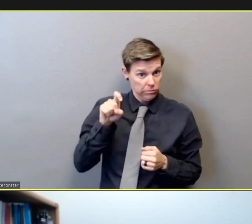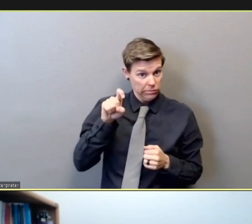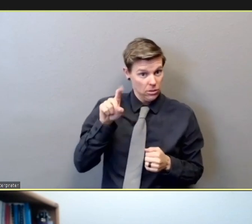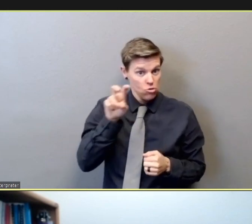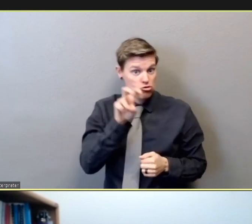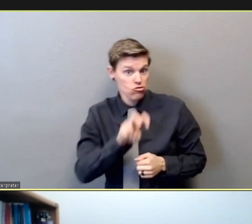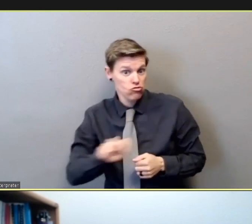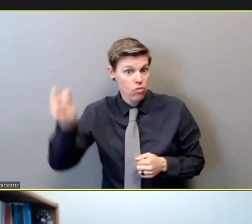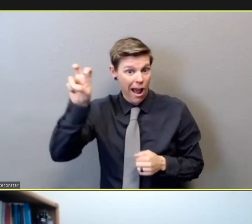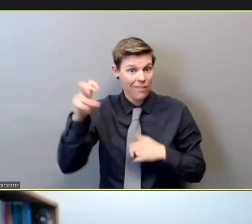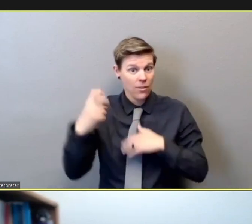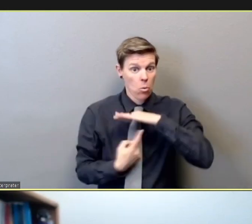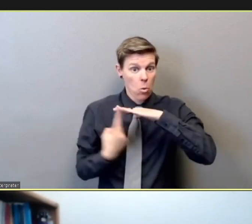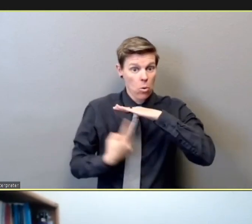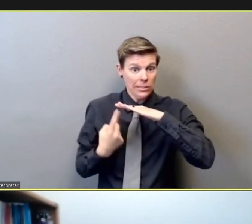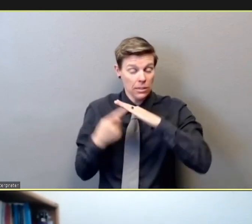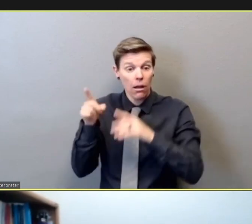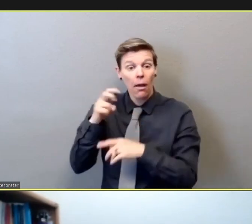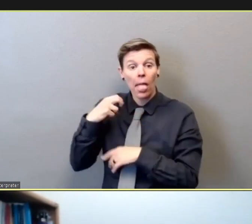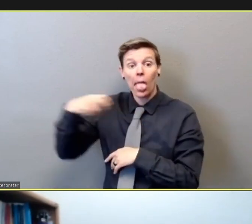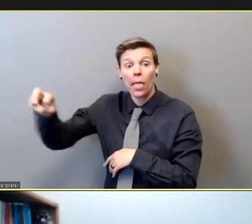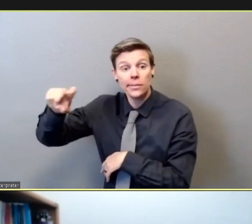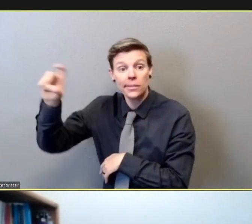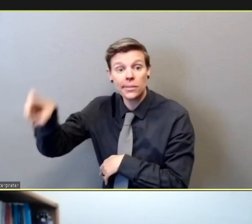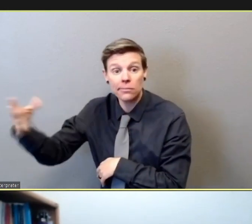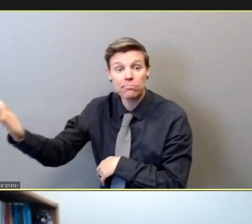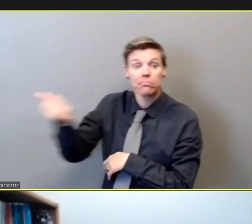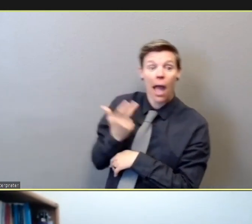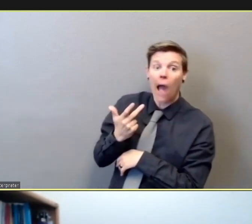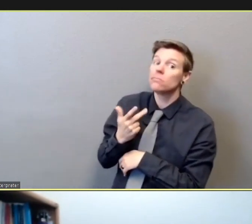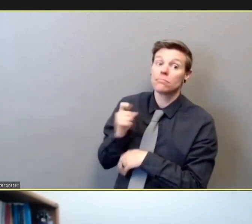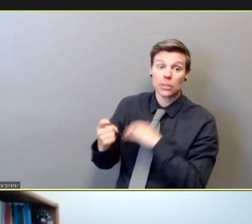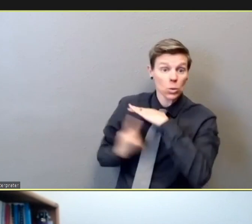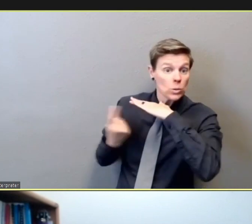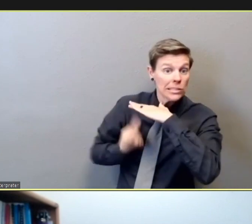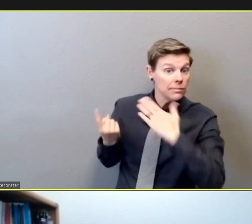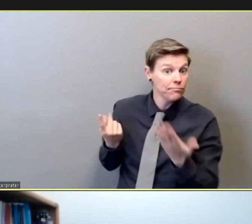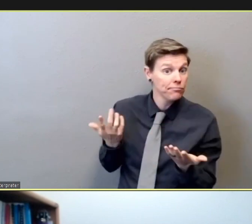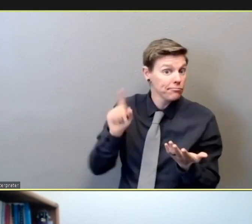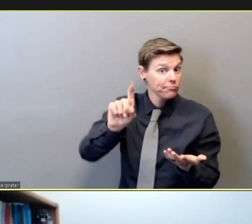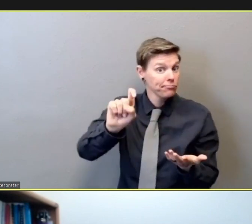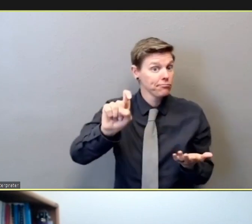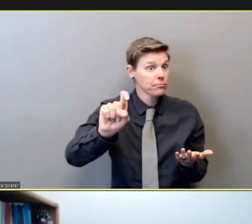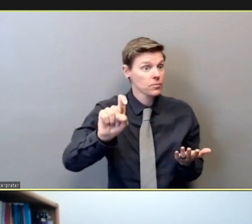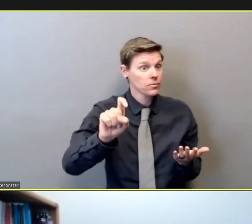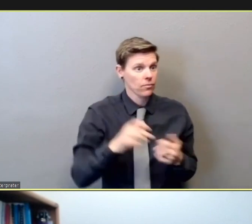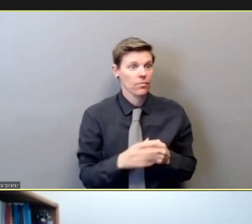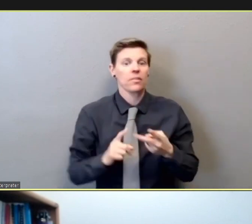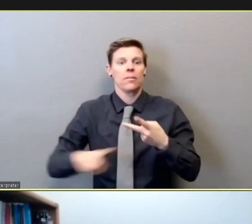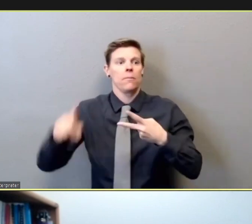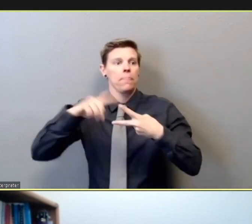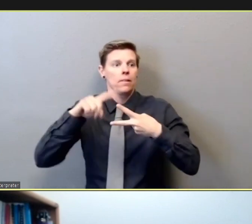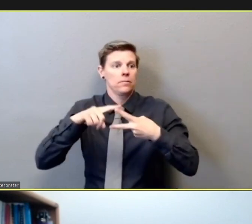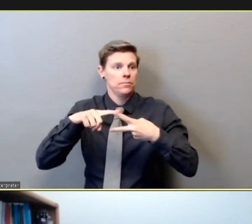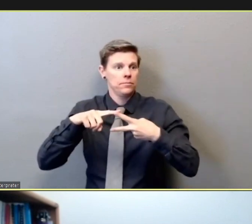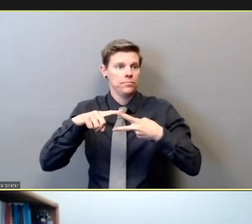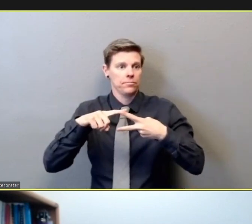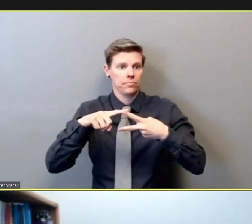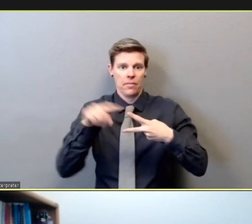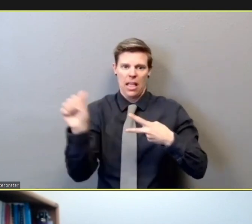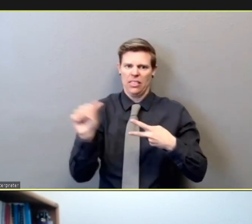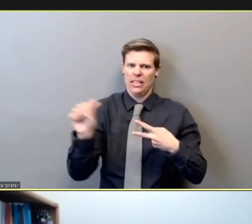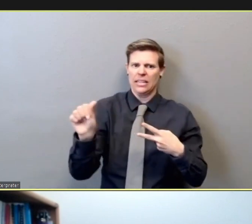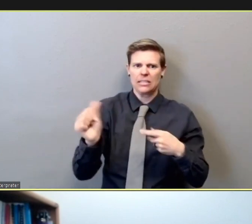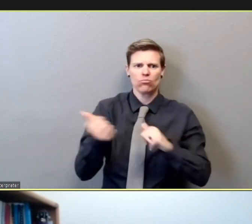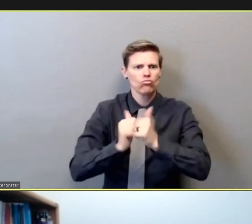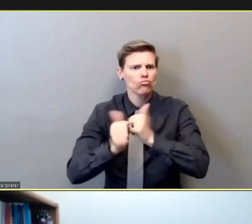or maybe particularly Texas. First, back to the students. They are looking at trying to get high school sports back,